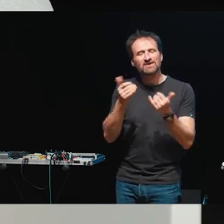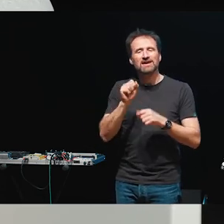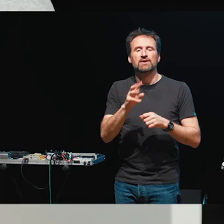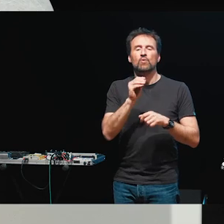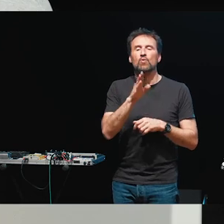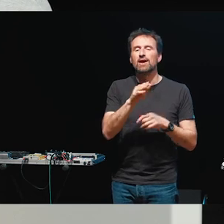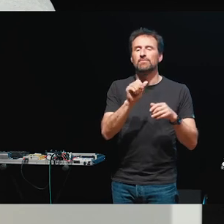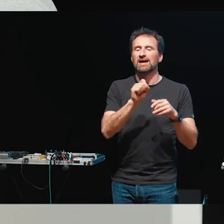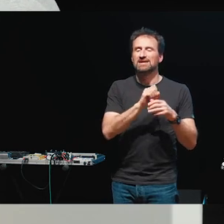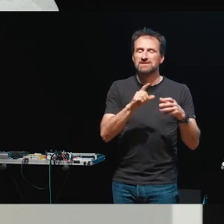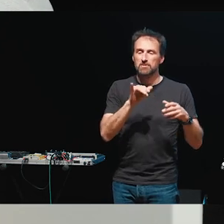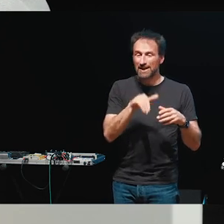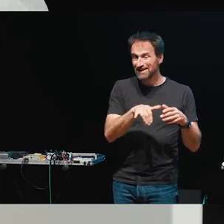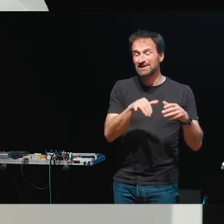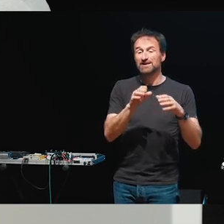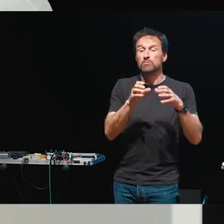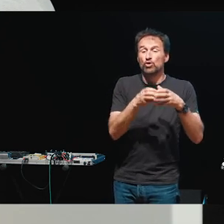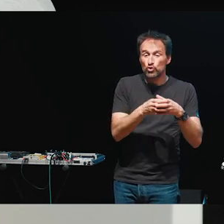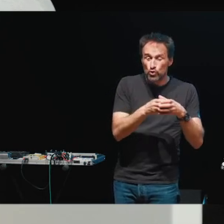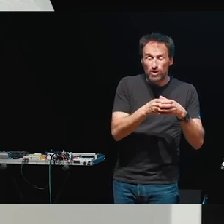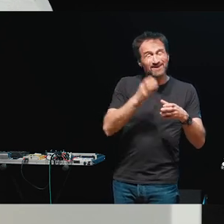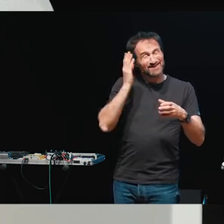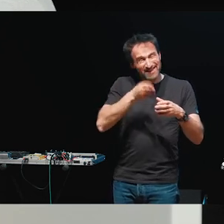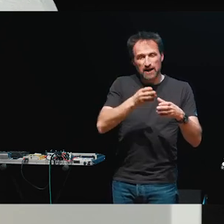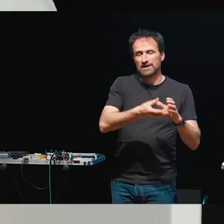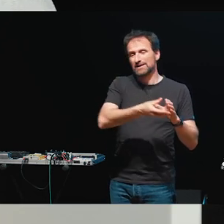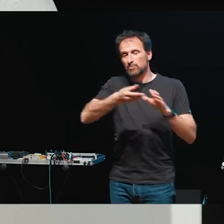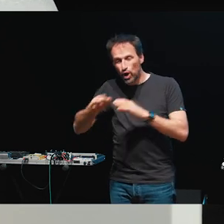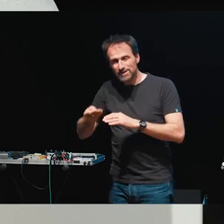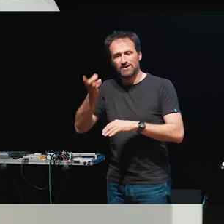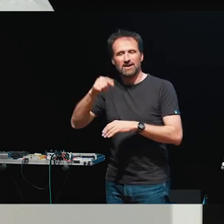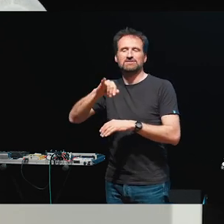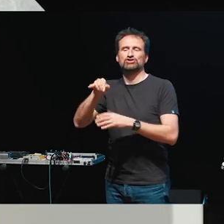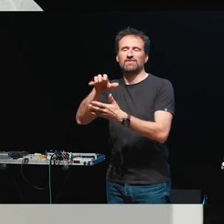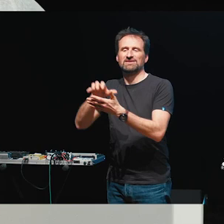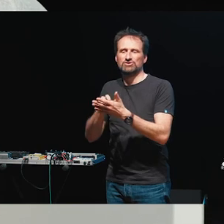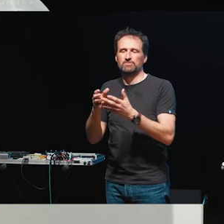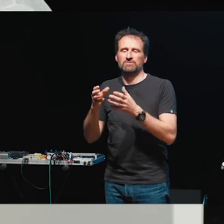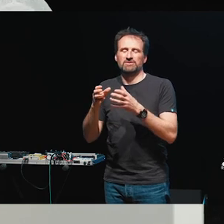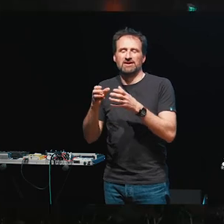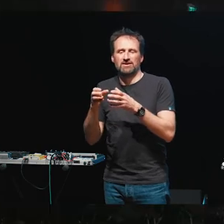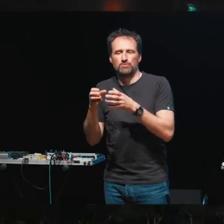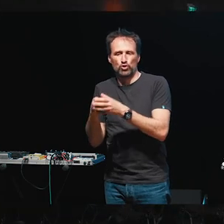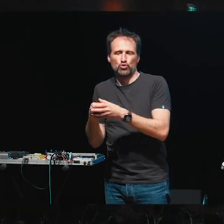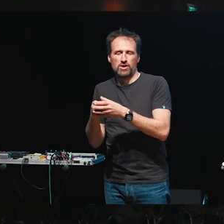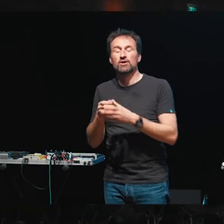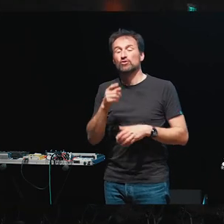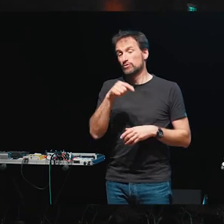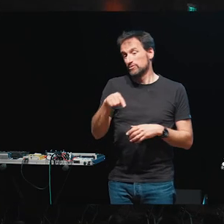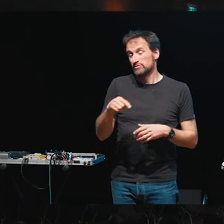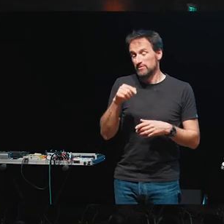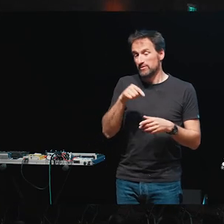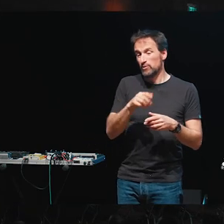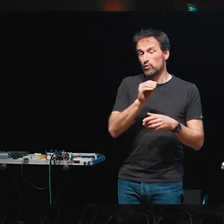as JavaScript modules, and making sure that all the different bundling tools that already implement WebAssembly modules can